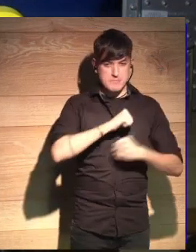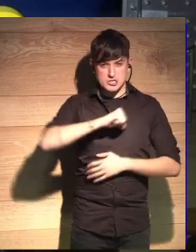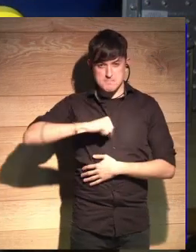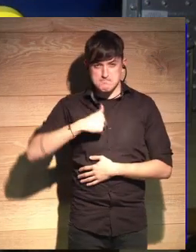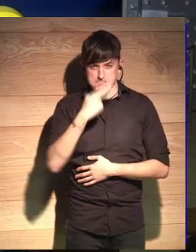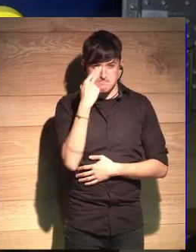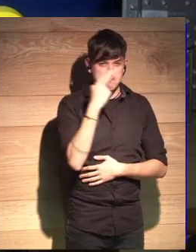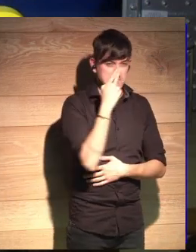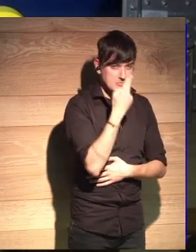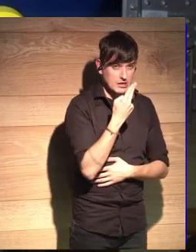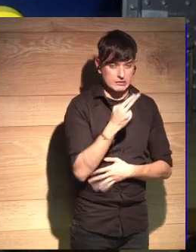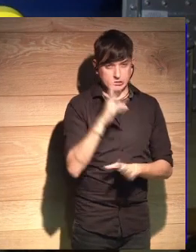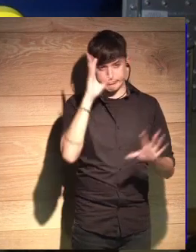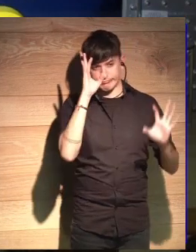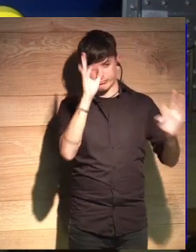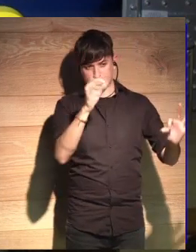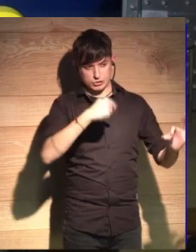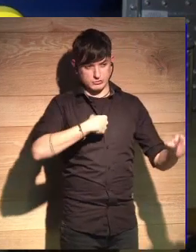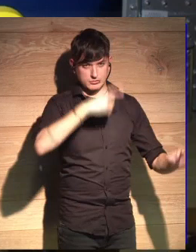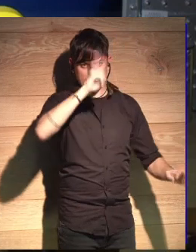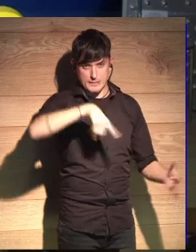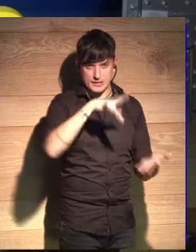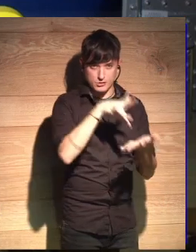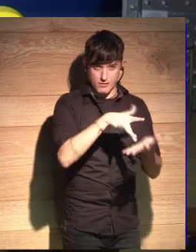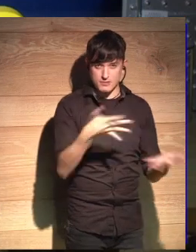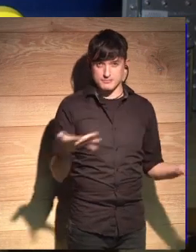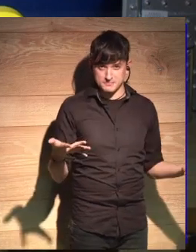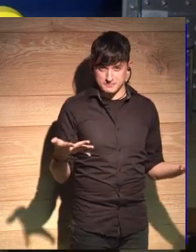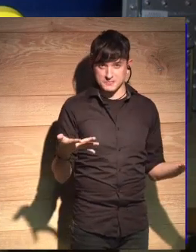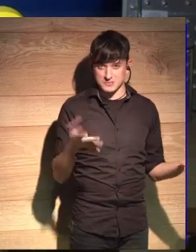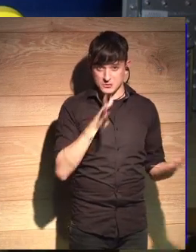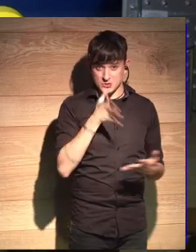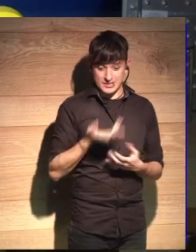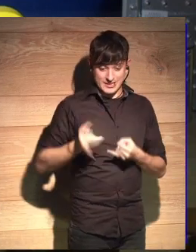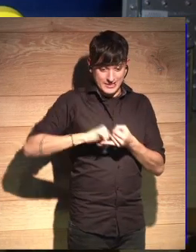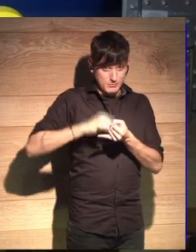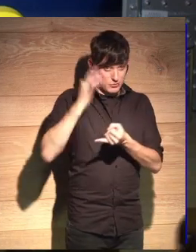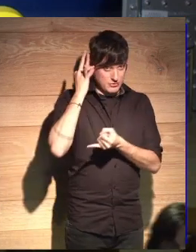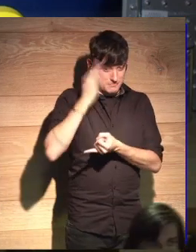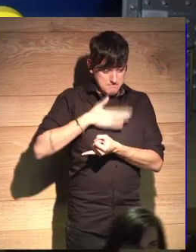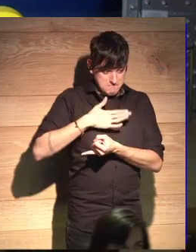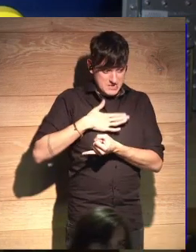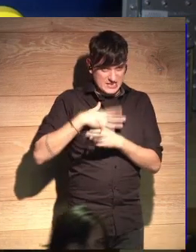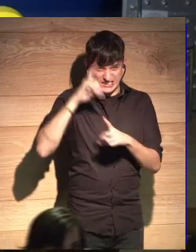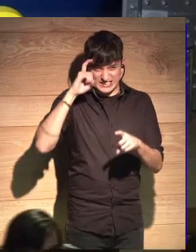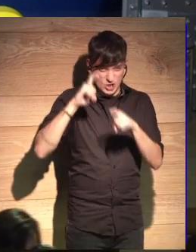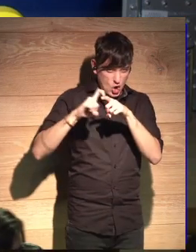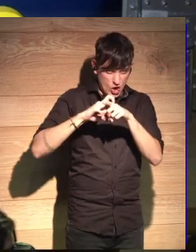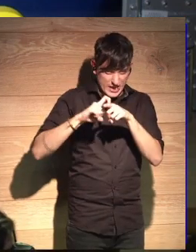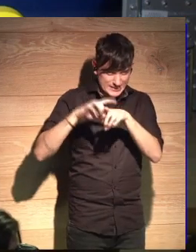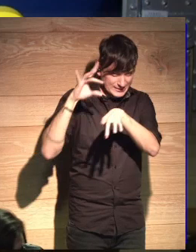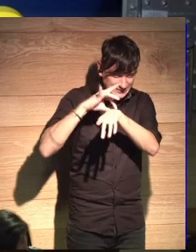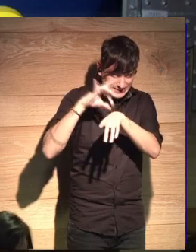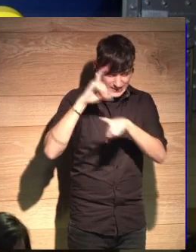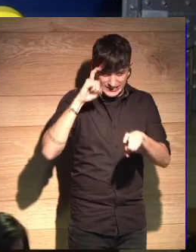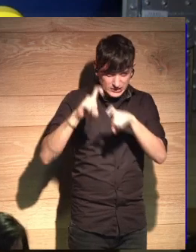my own share of them, but also because my wife, Marie, is a clinical psychologist with a specialty